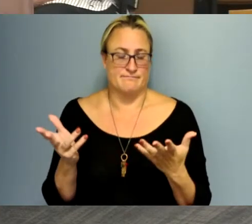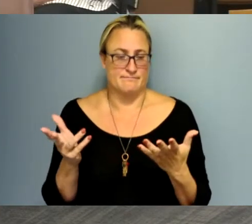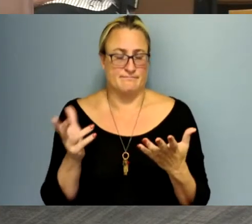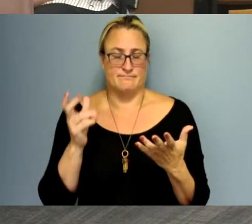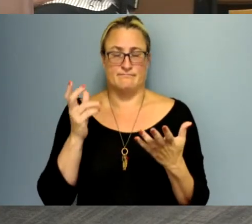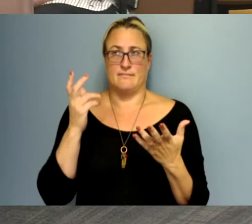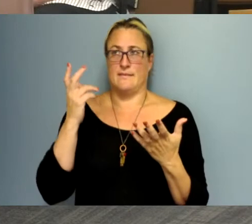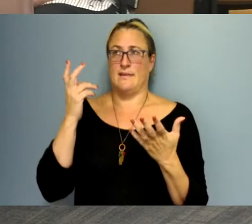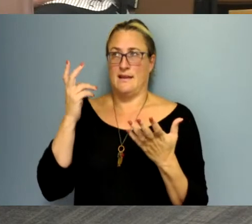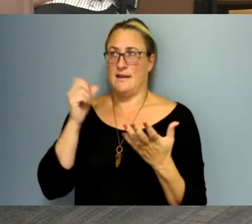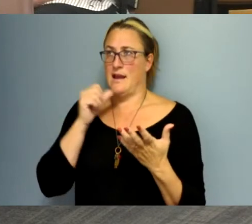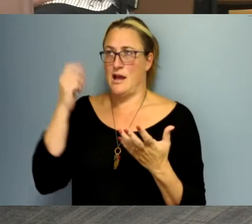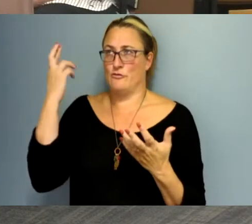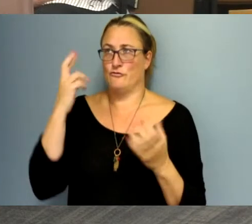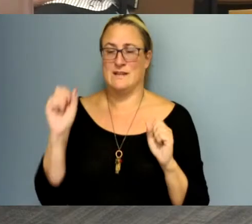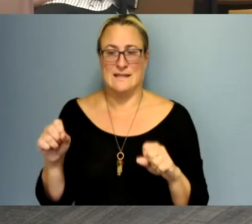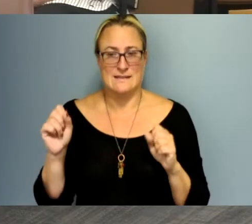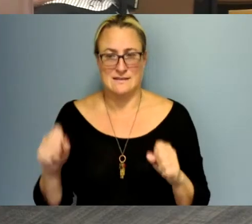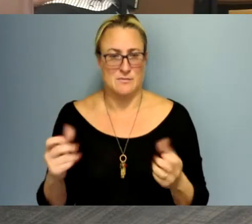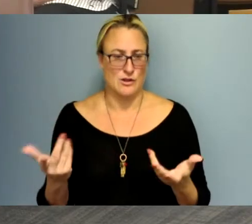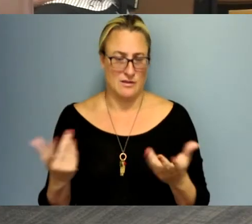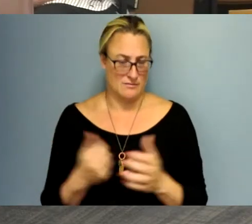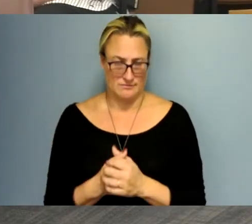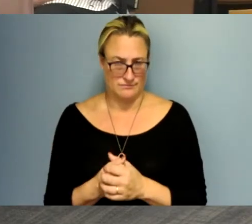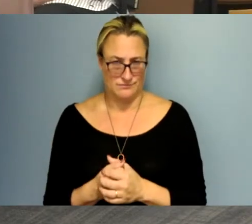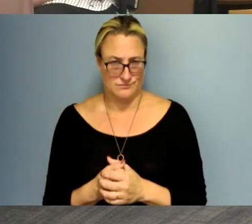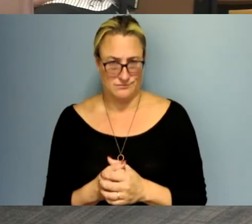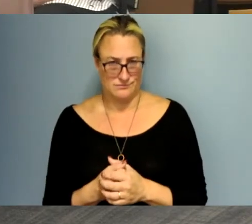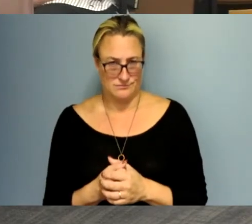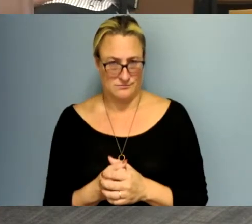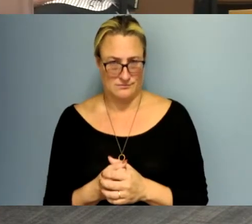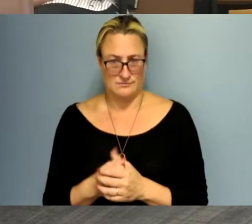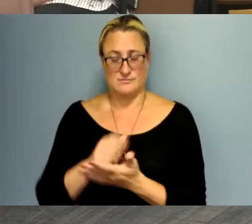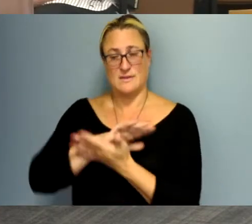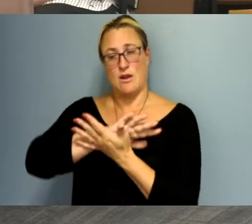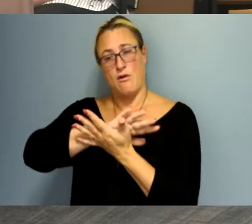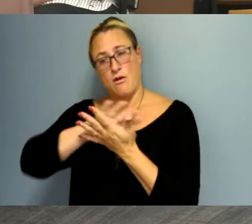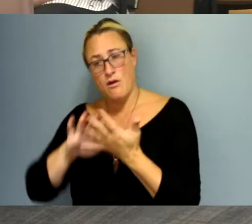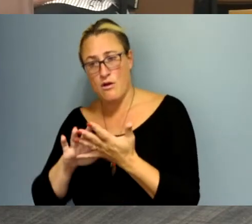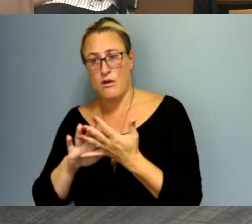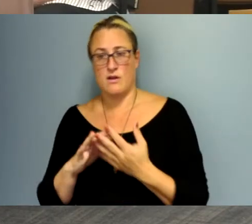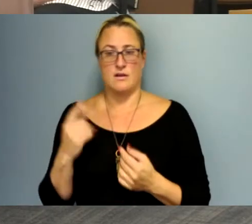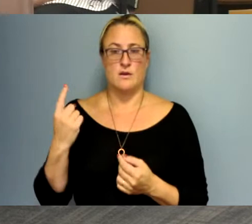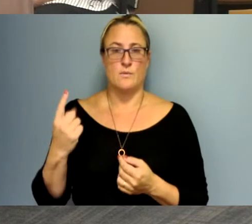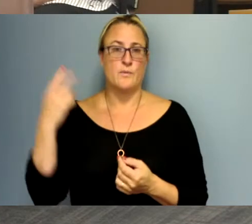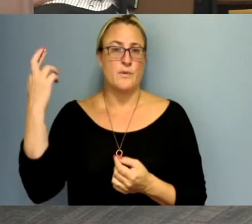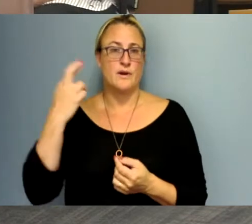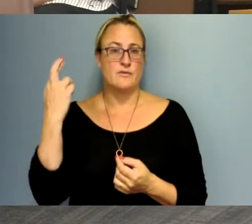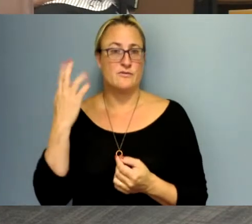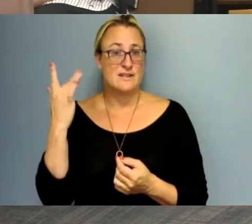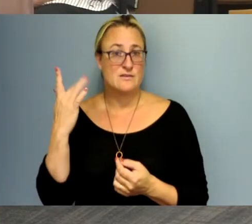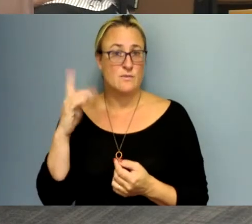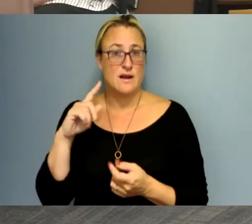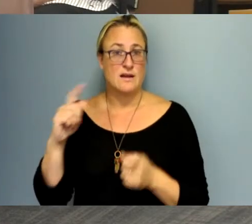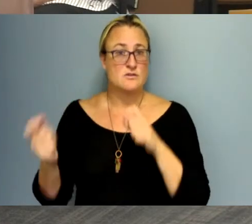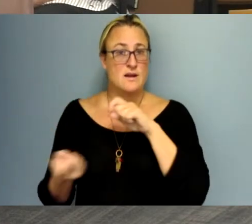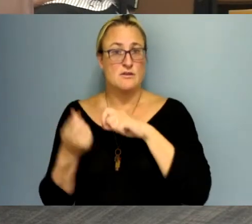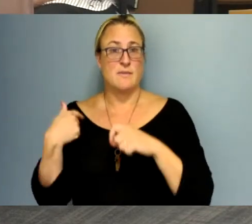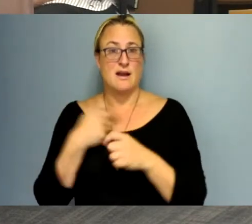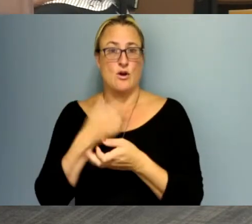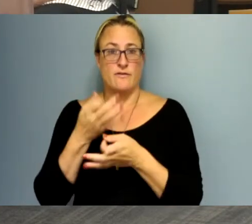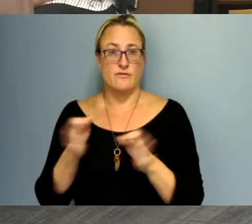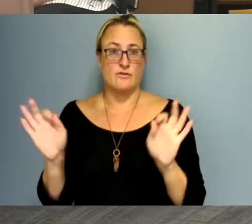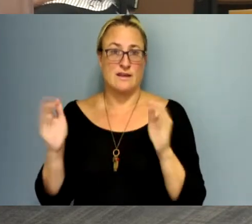unreasonable on its face. This is all done for one reason and only one reason: to undercut our free and